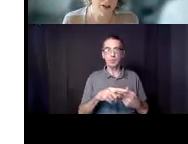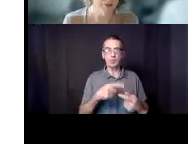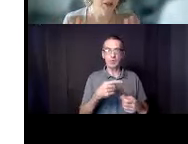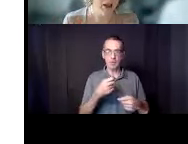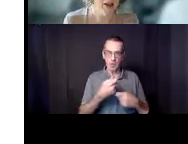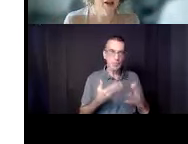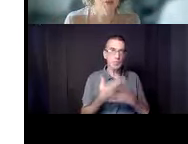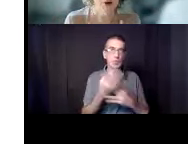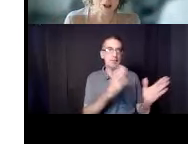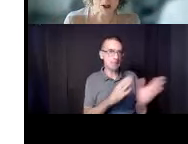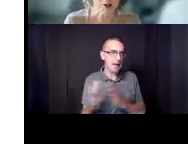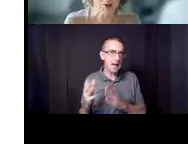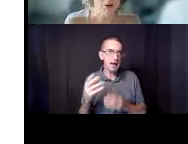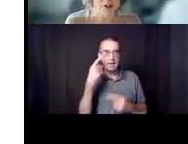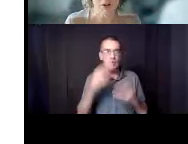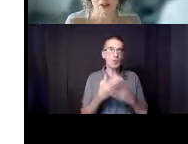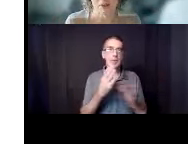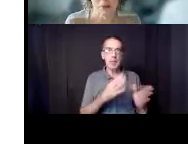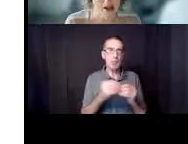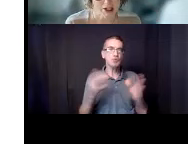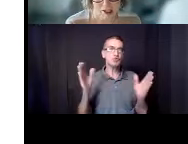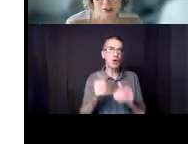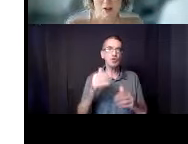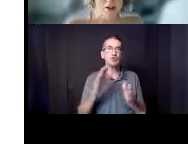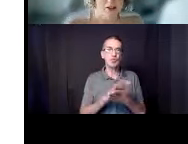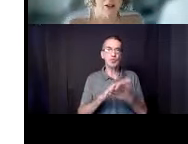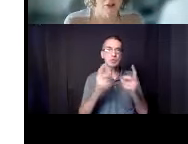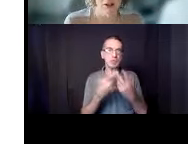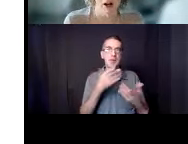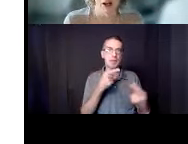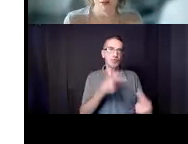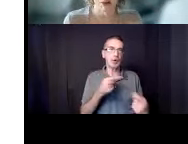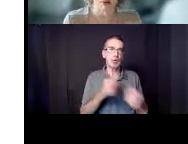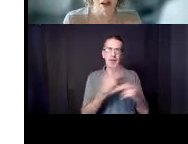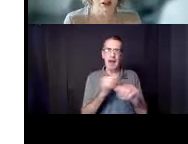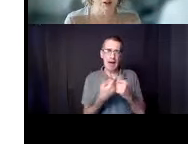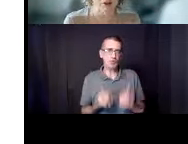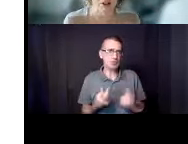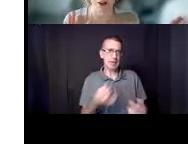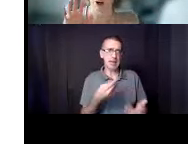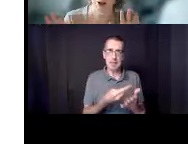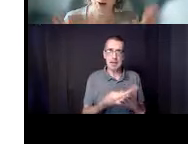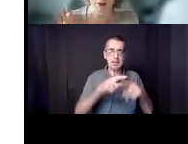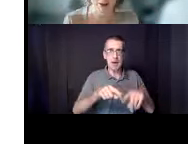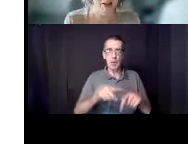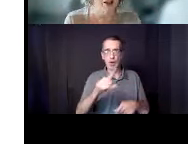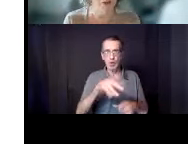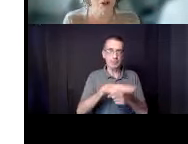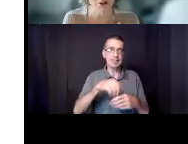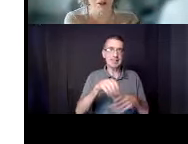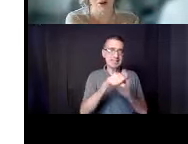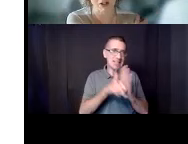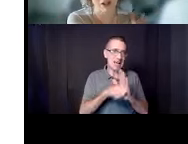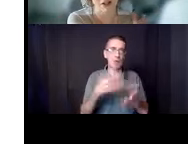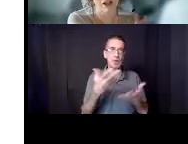through and plan. Much smaller school districts may actually be struggling to figure out how to spend the money. So it depends on where you are in the state and what